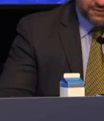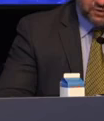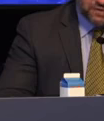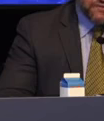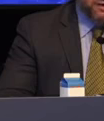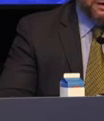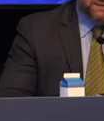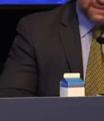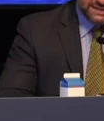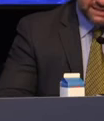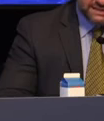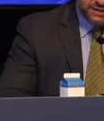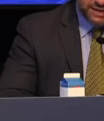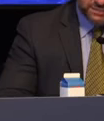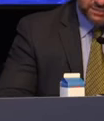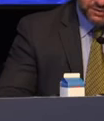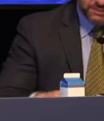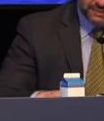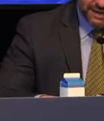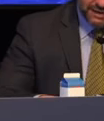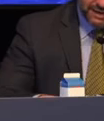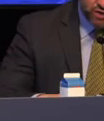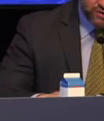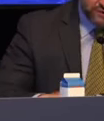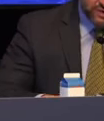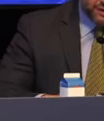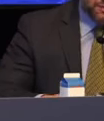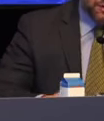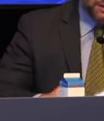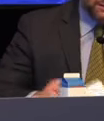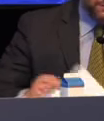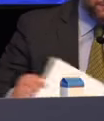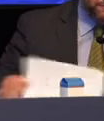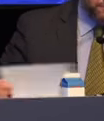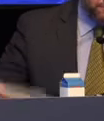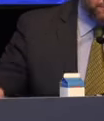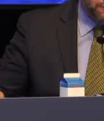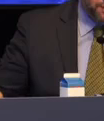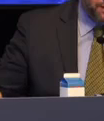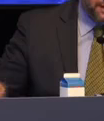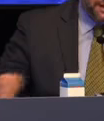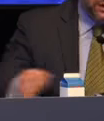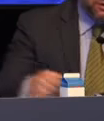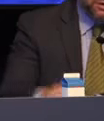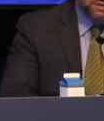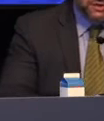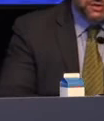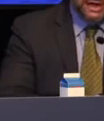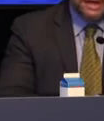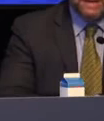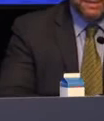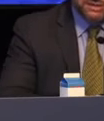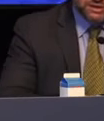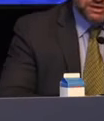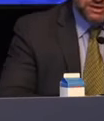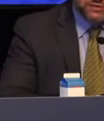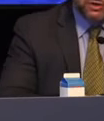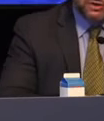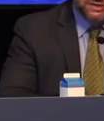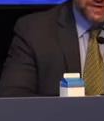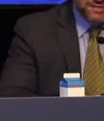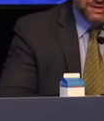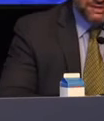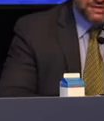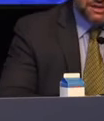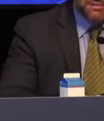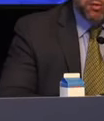us, we have avoided grisly scenes in our hospitals and unending grieving in our communities. In order to bolster the economic security of New